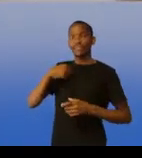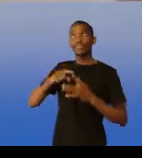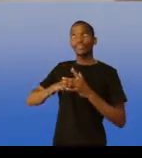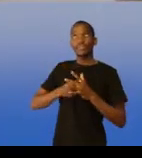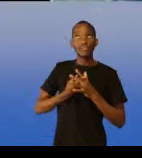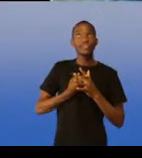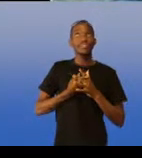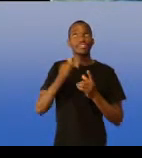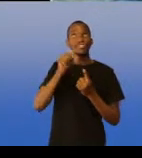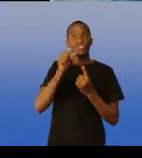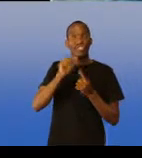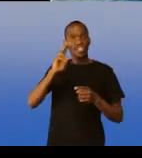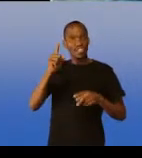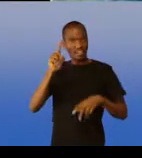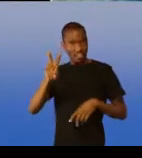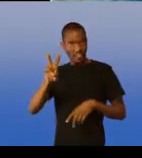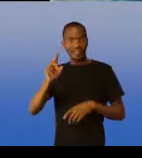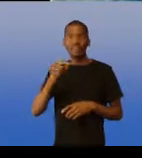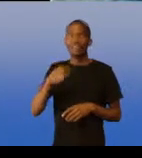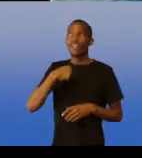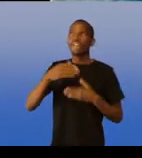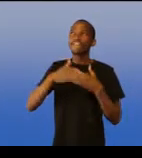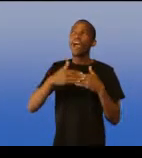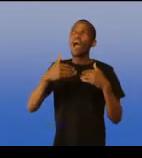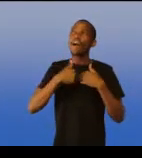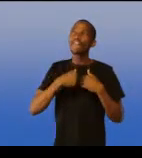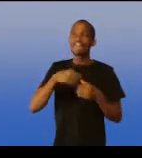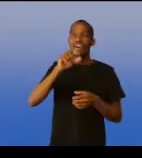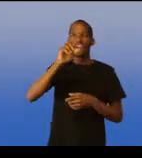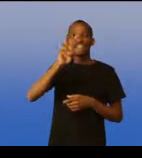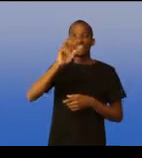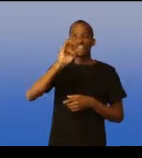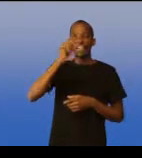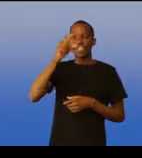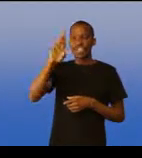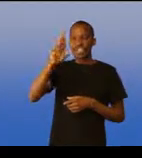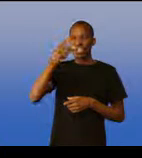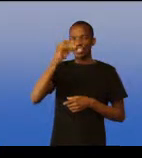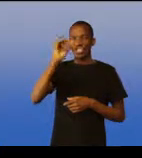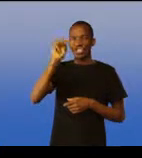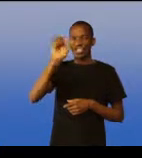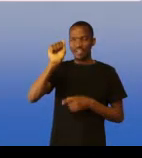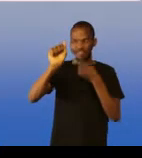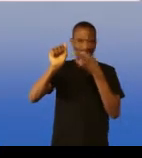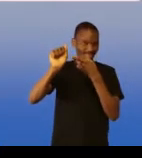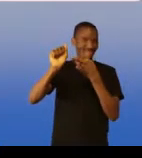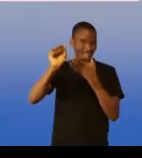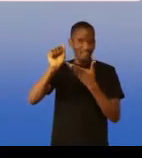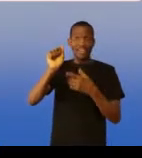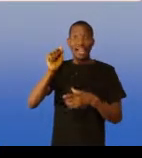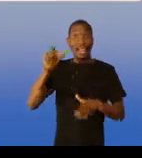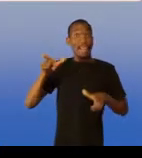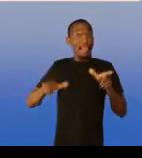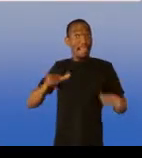for HIV. So nekena letsala a bidiwa go te Virginia ompemetse mo TV.